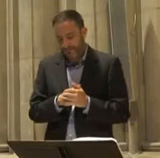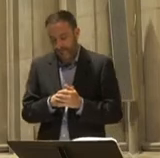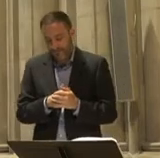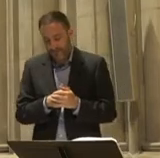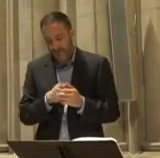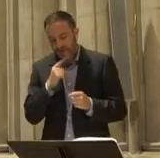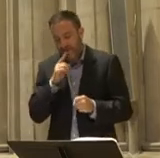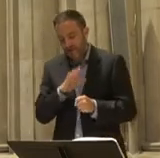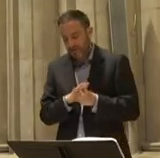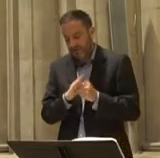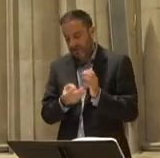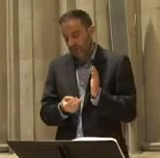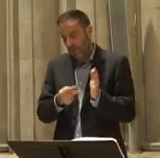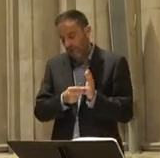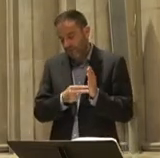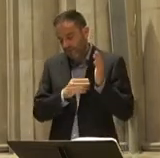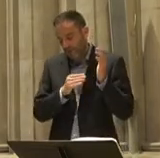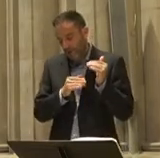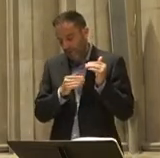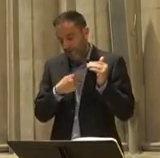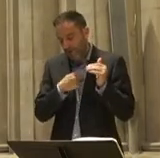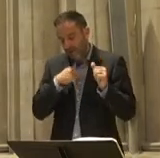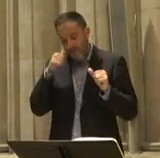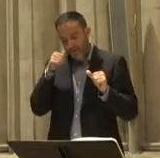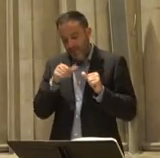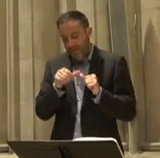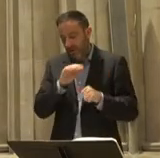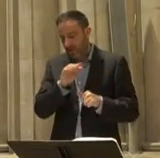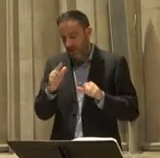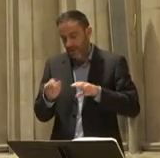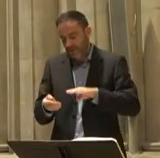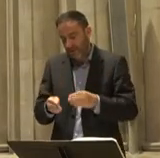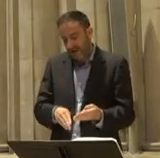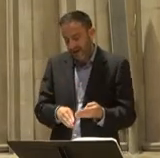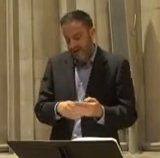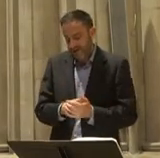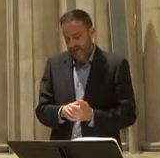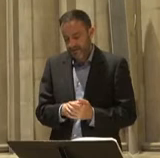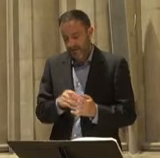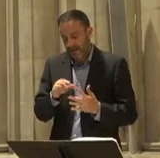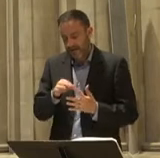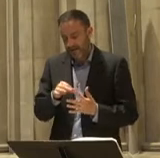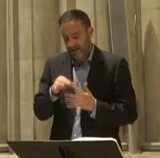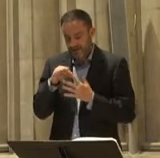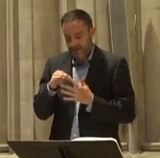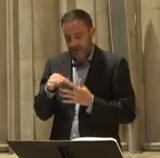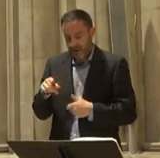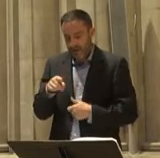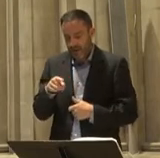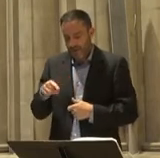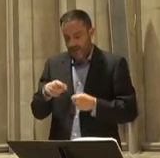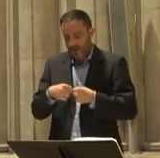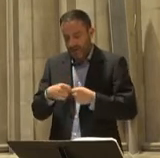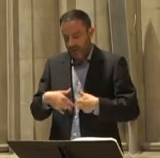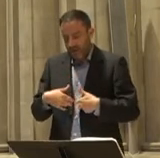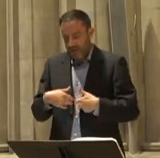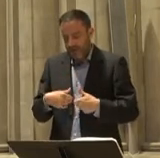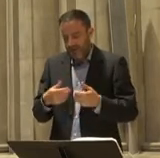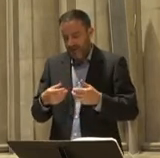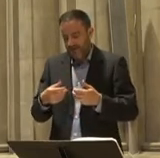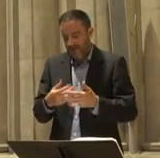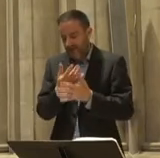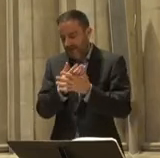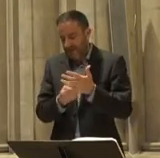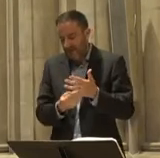in the assurance of resurrection hope, we remember before you all who have died, especially those who have lost their lives to